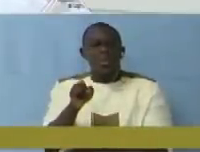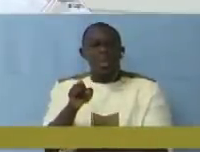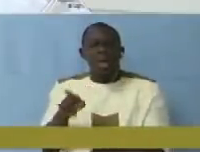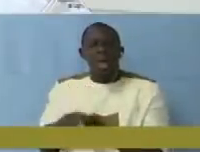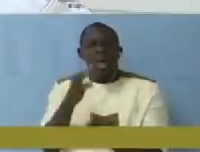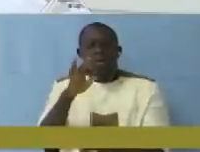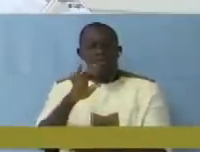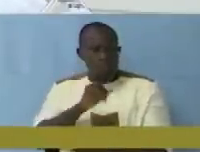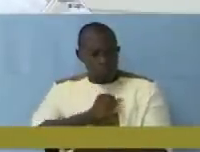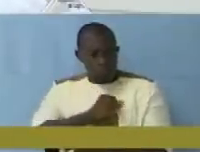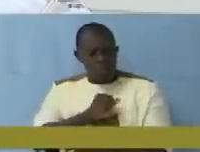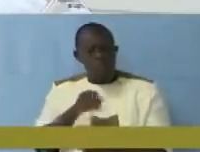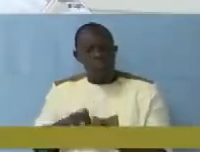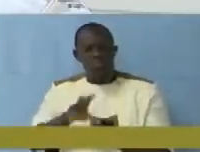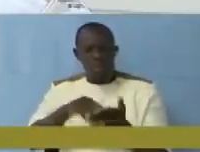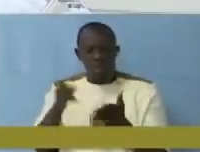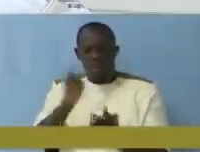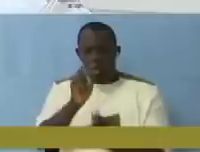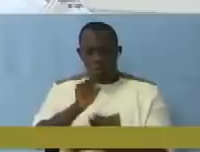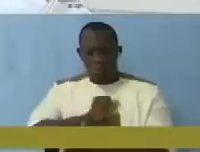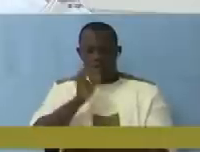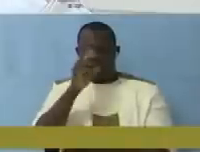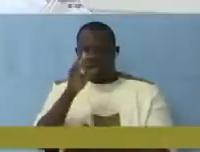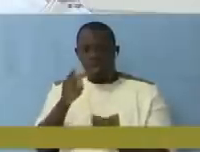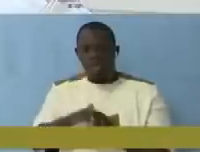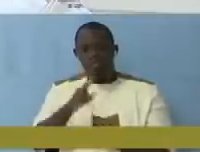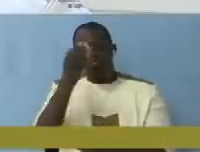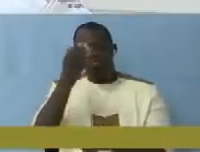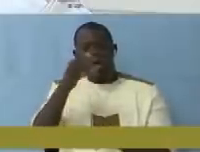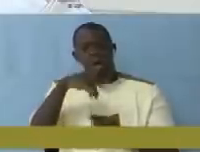deny his version of the statement.